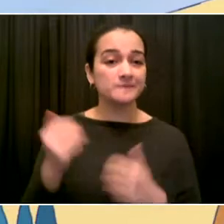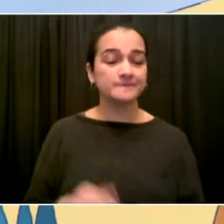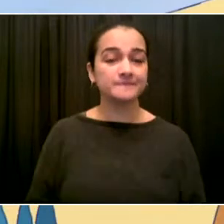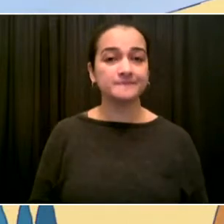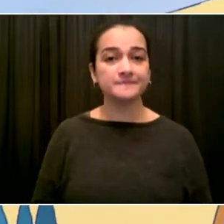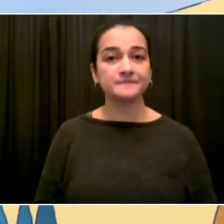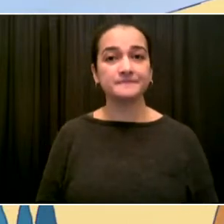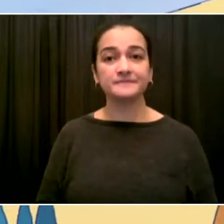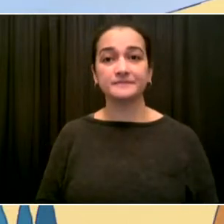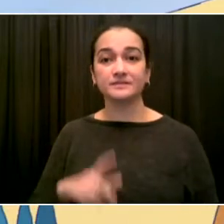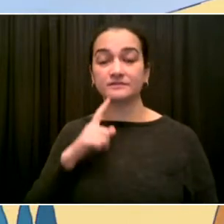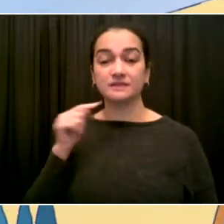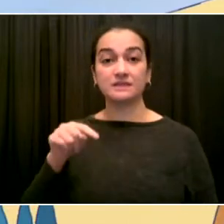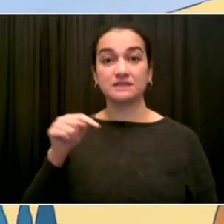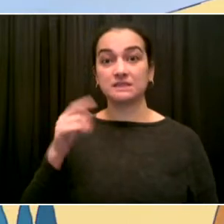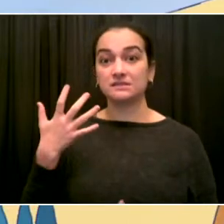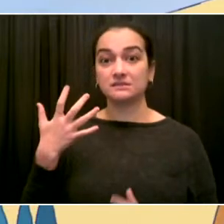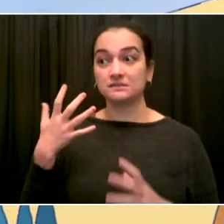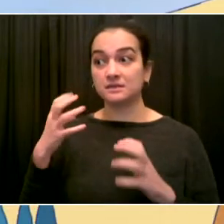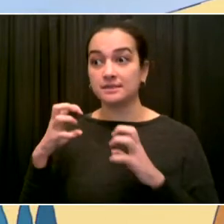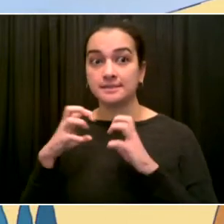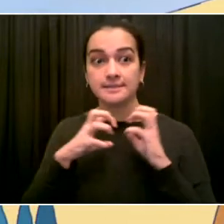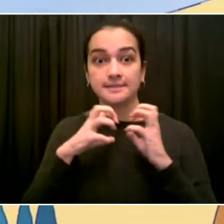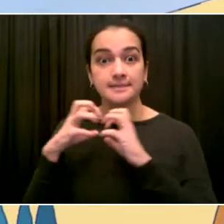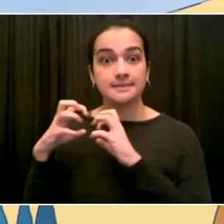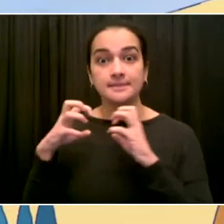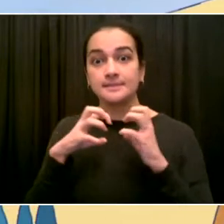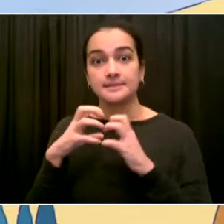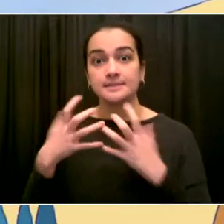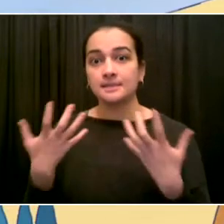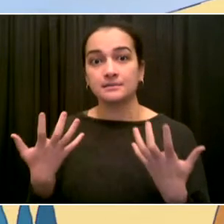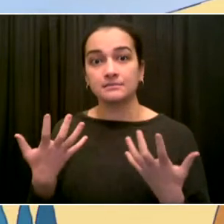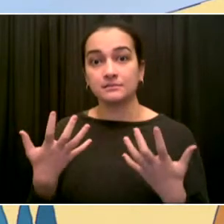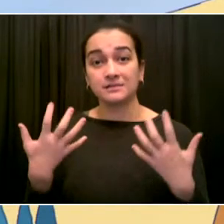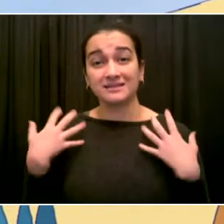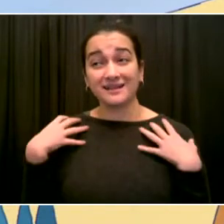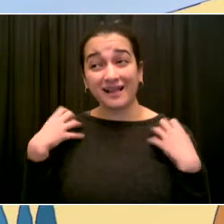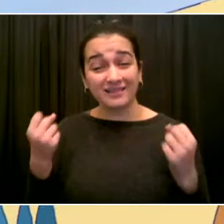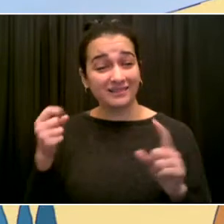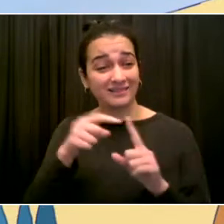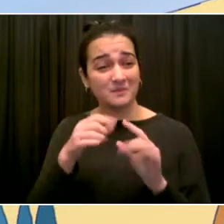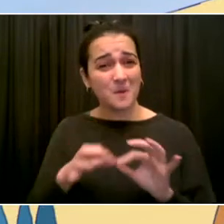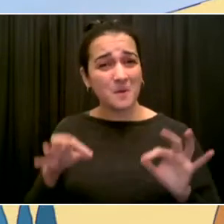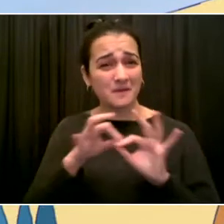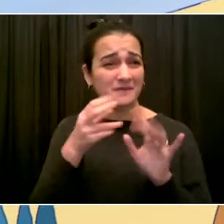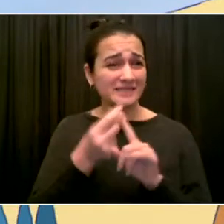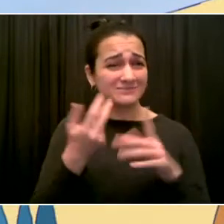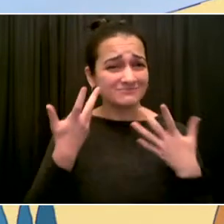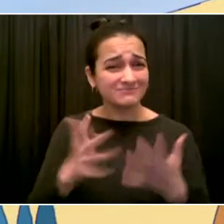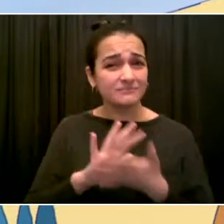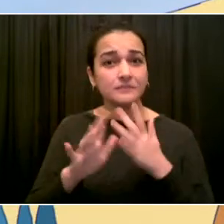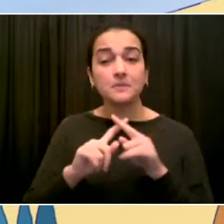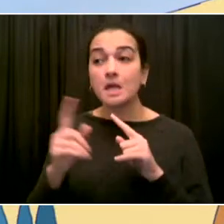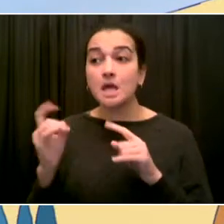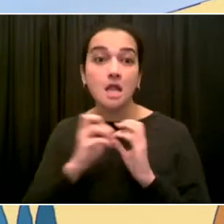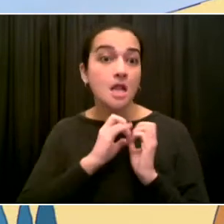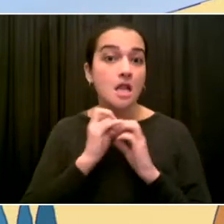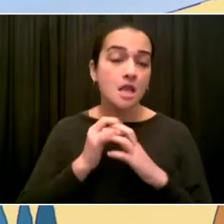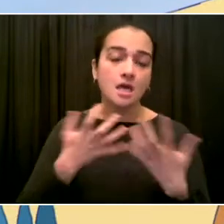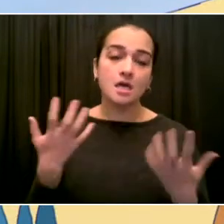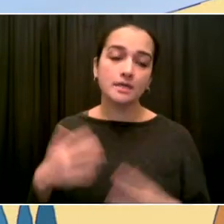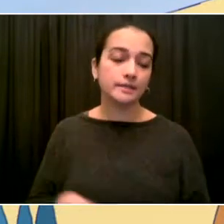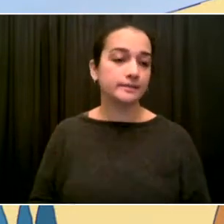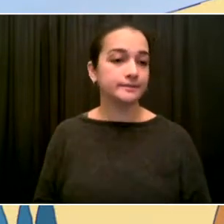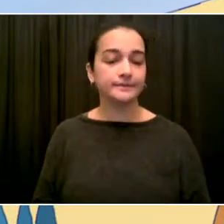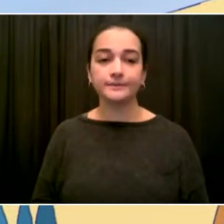is a passing moment. I really do. And I think in the end, when we come out of COVID and it is proven that vaccination is what